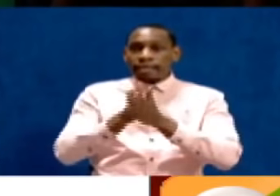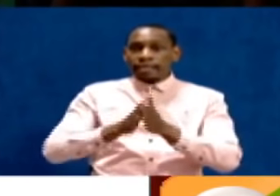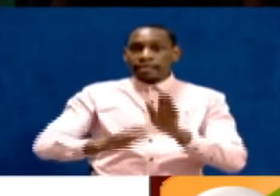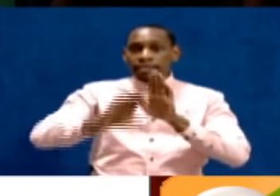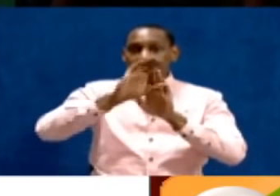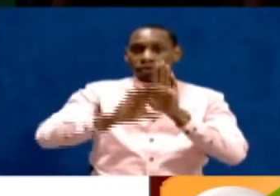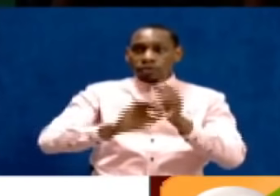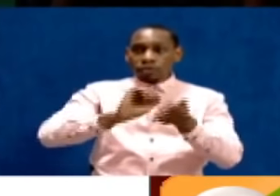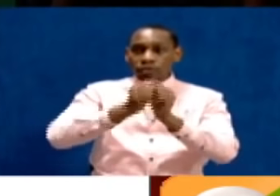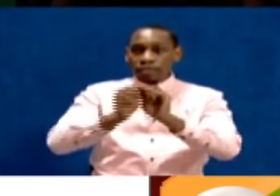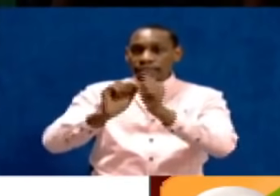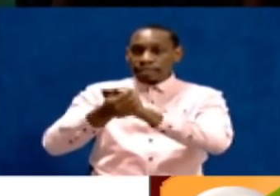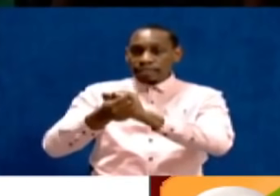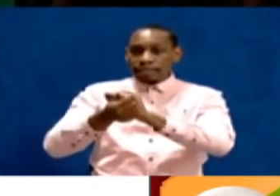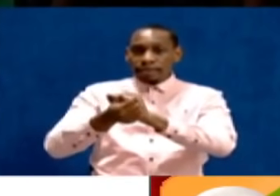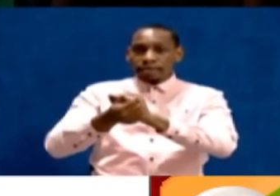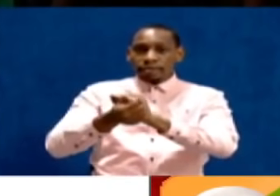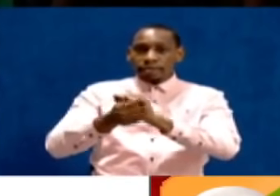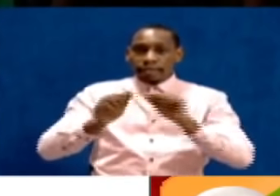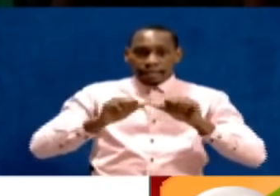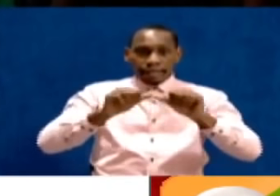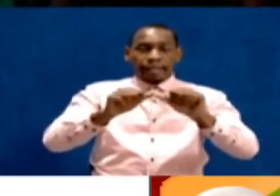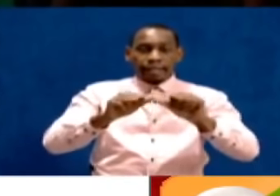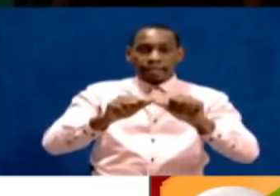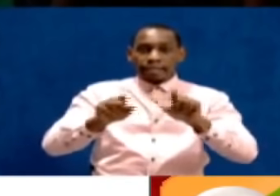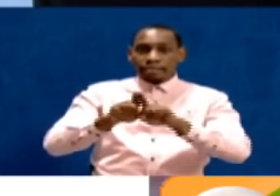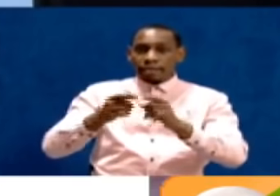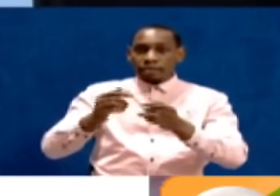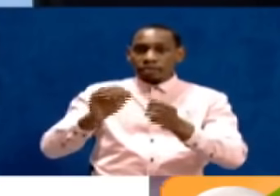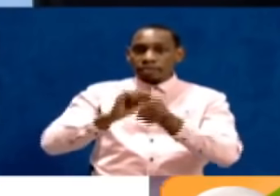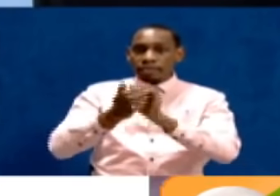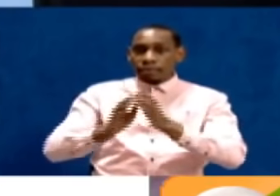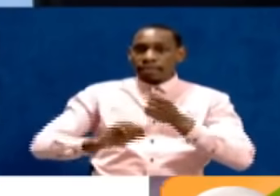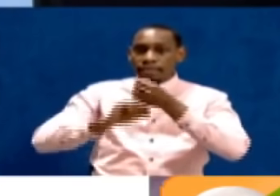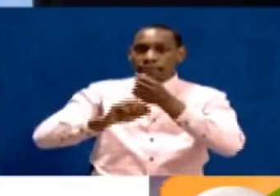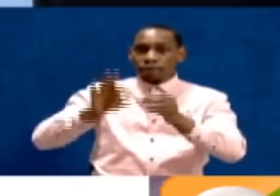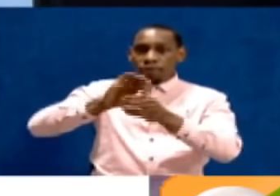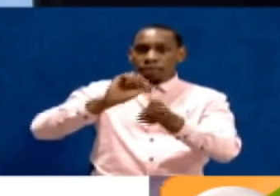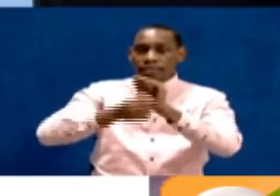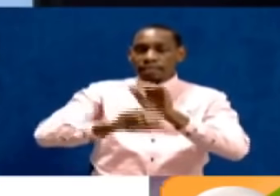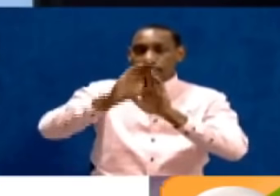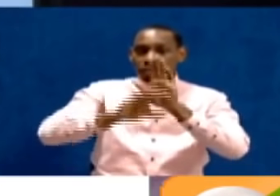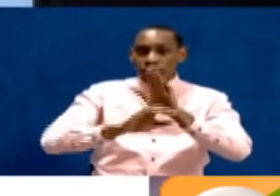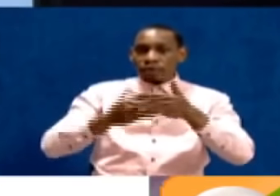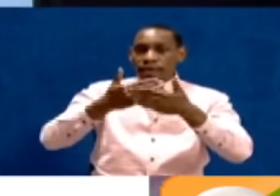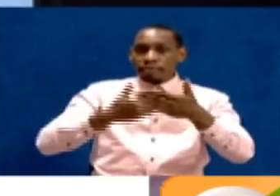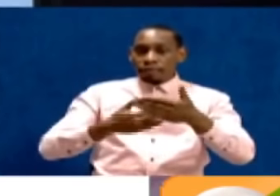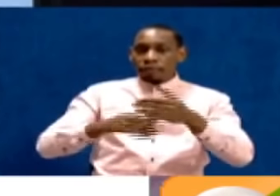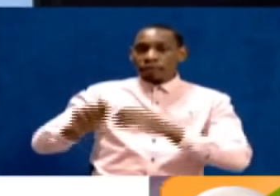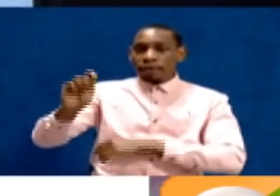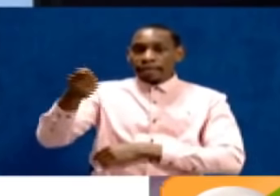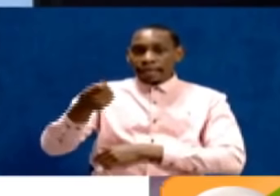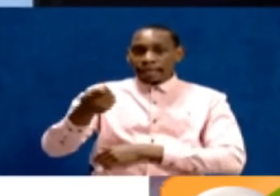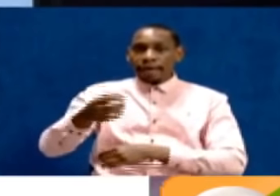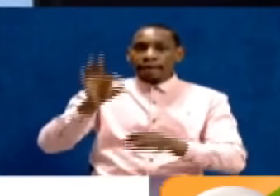for constitutional amendments has faded away. In its place, support for the referendum push before the country